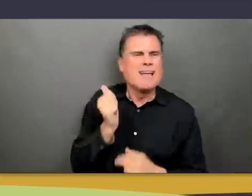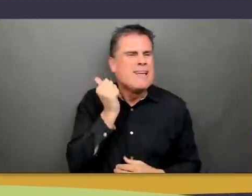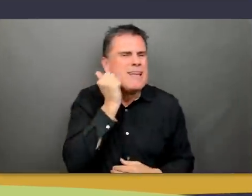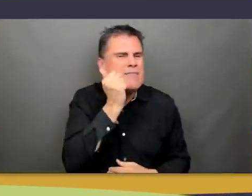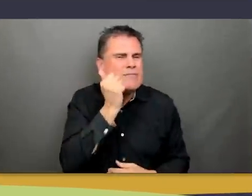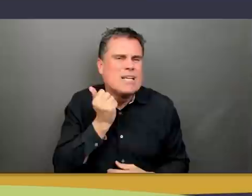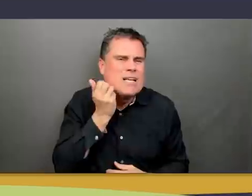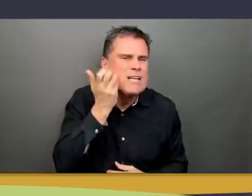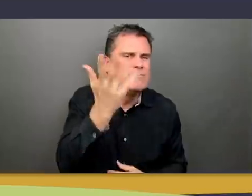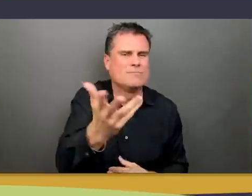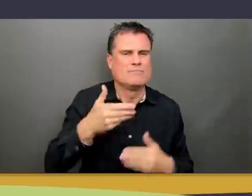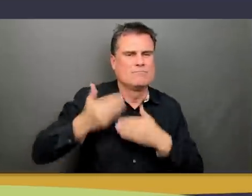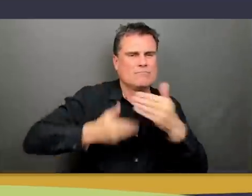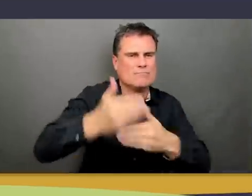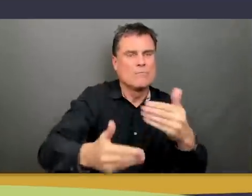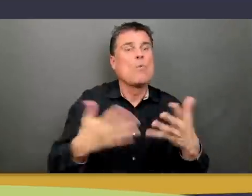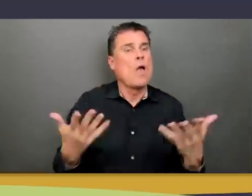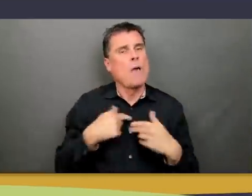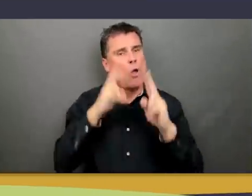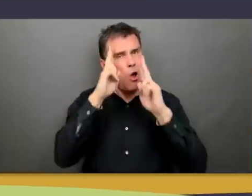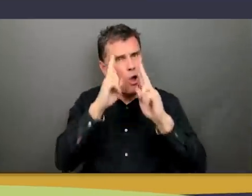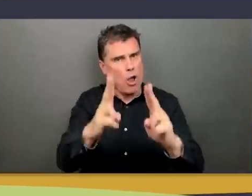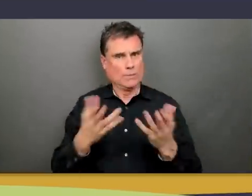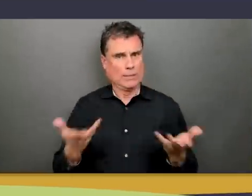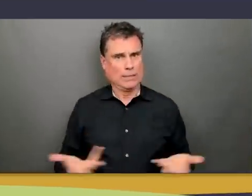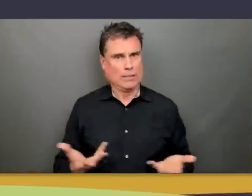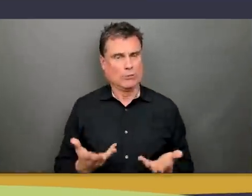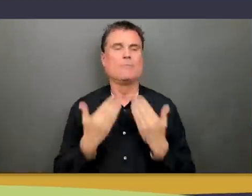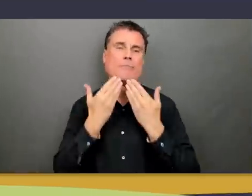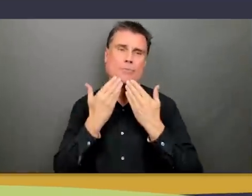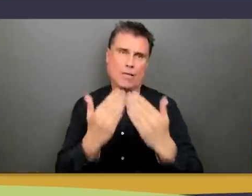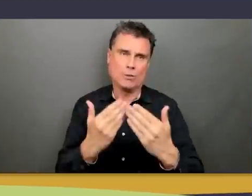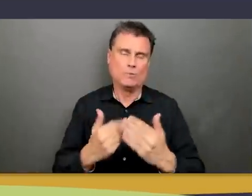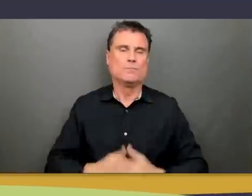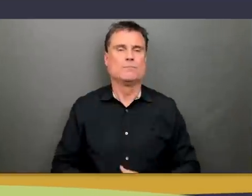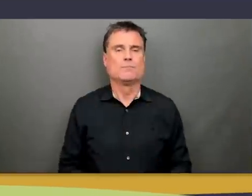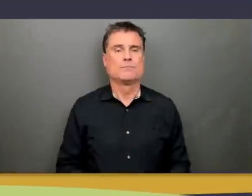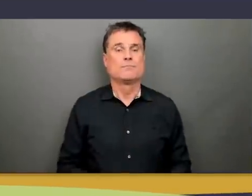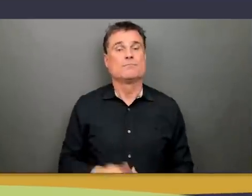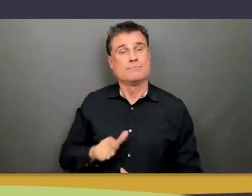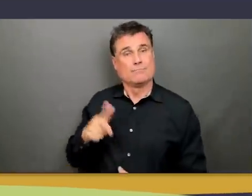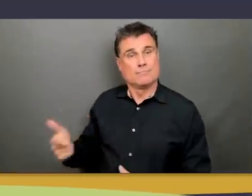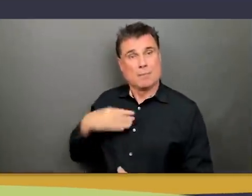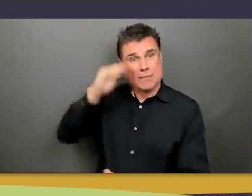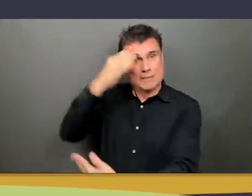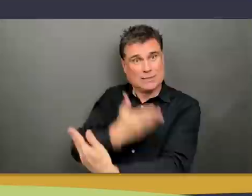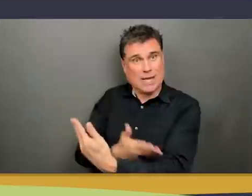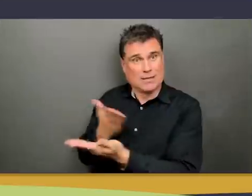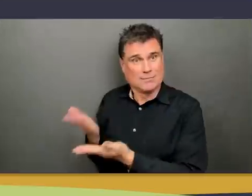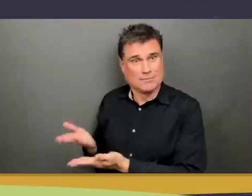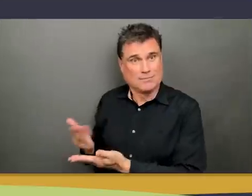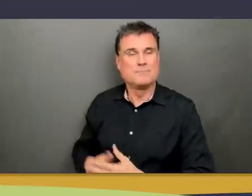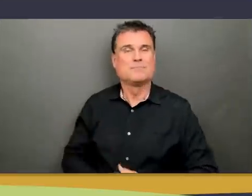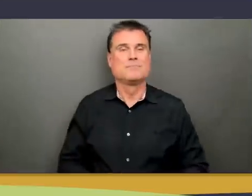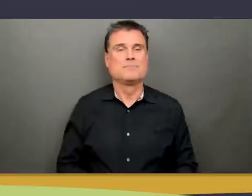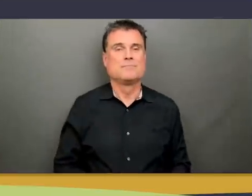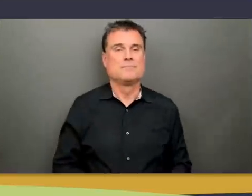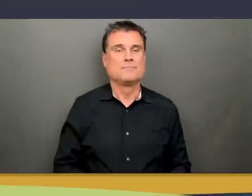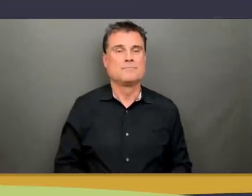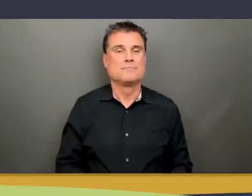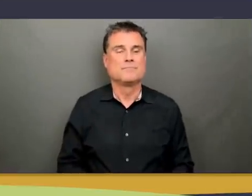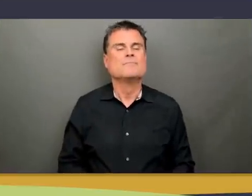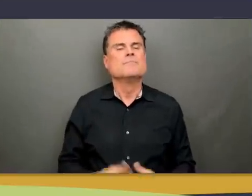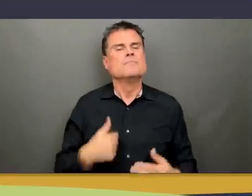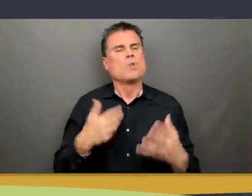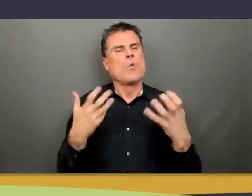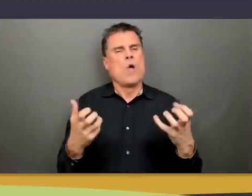much. ACM, CIA, I start the day off by thanking our Chitzel CM and our language, that's our creator. Thanking